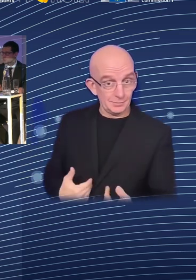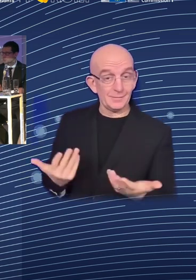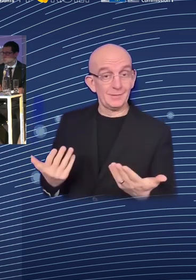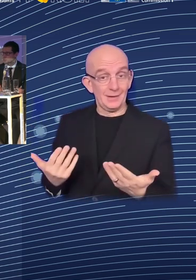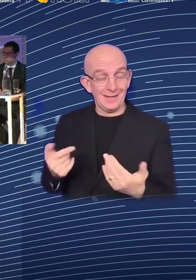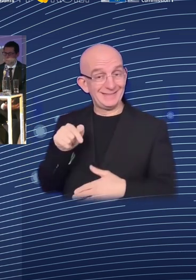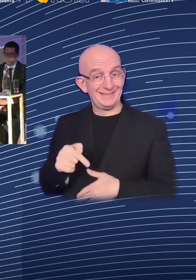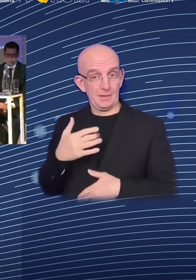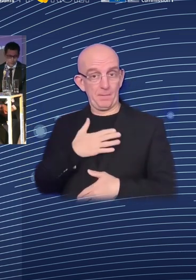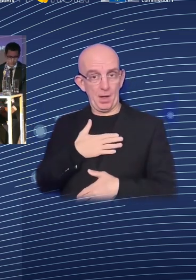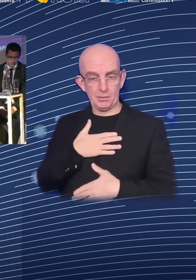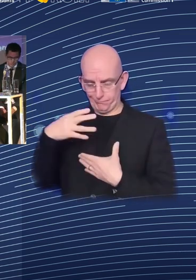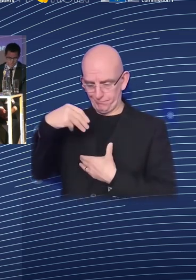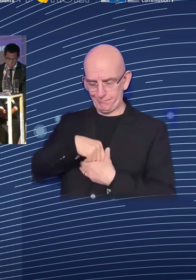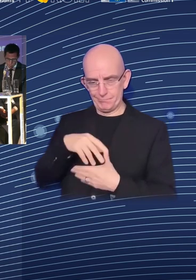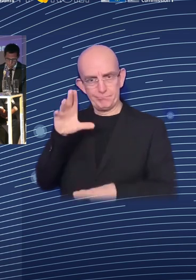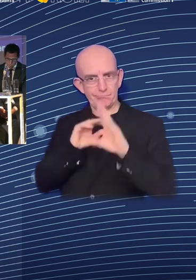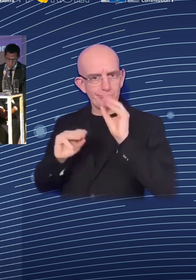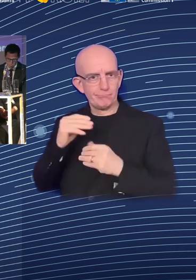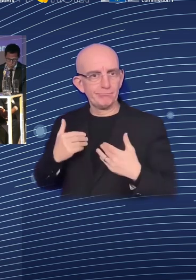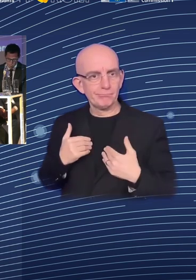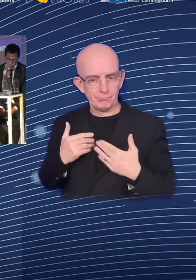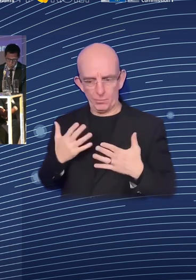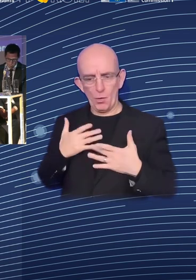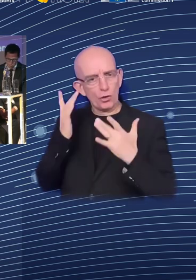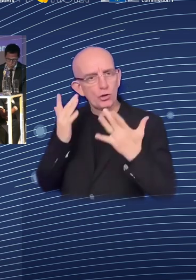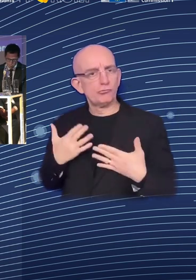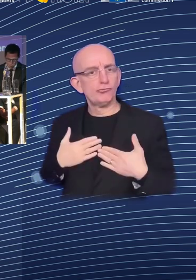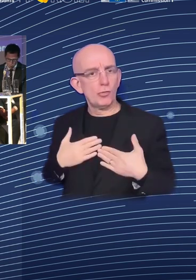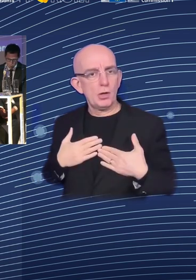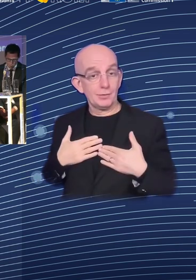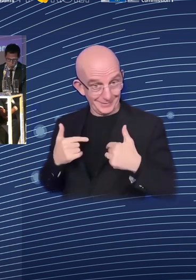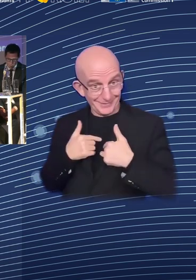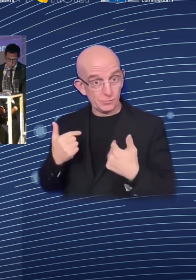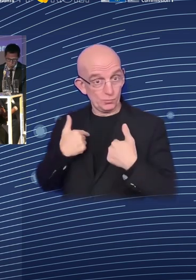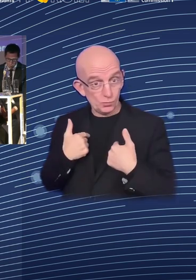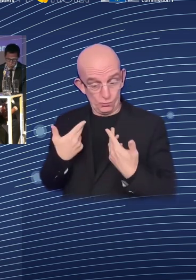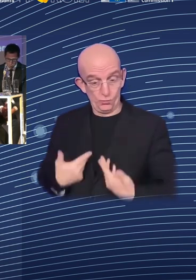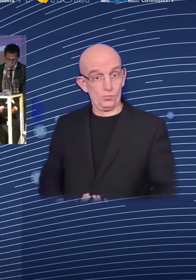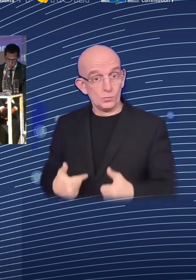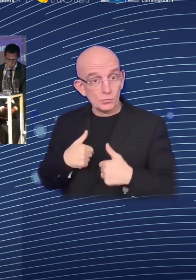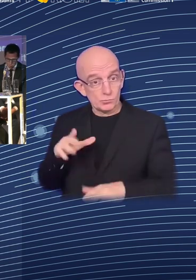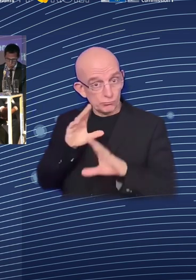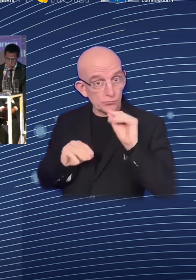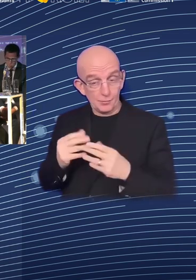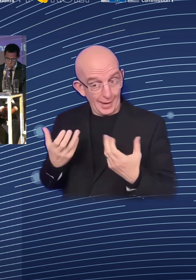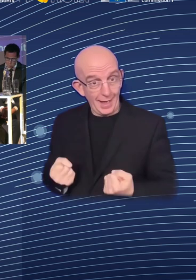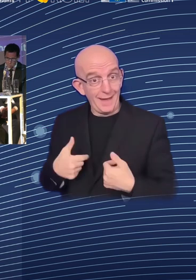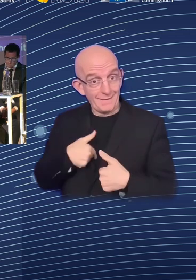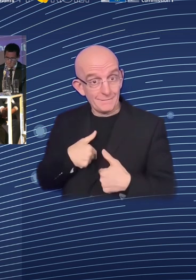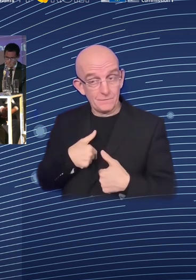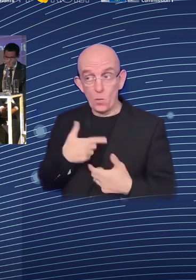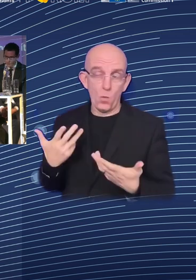not? And it is very important for us as society to develop this internal